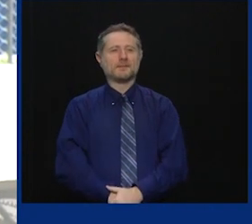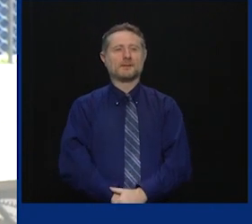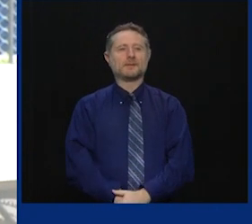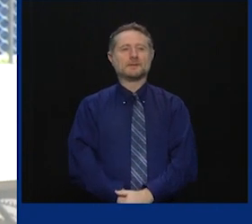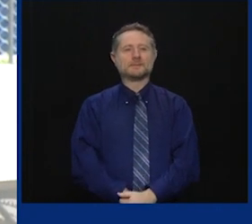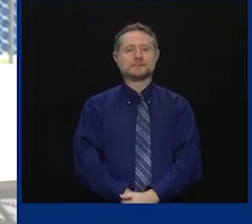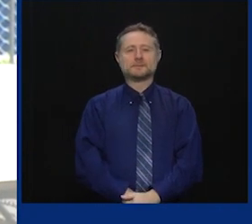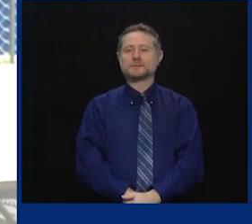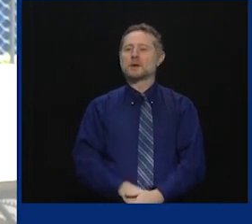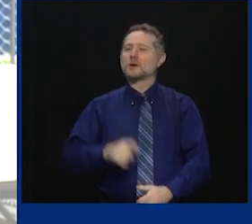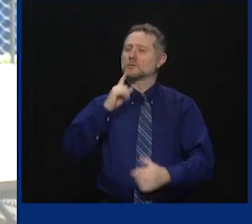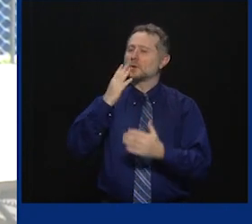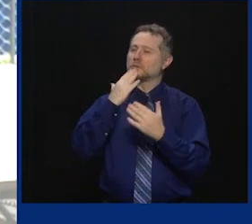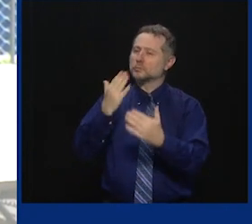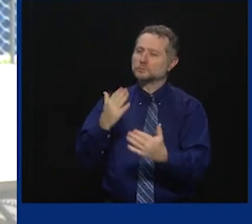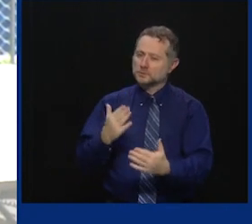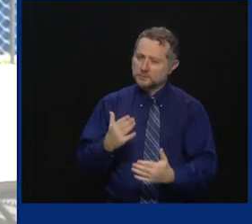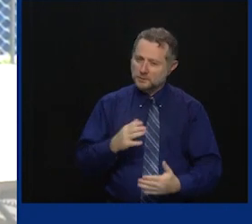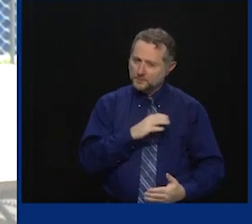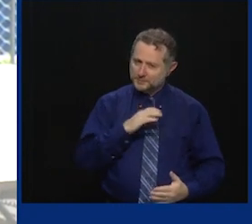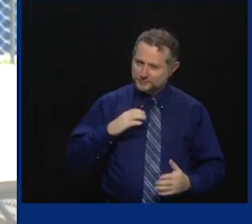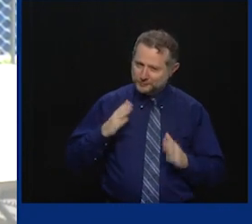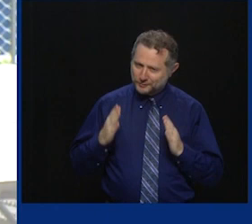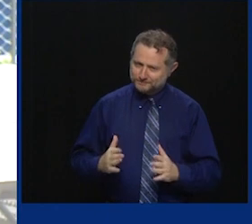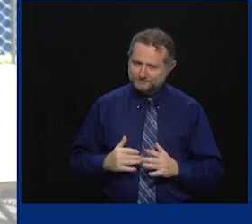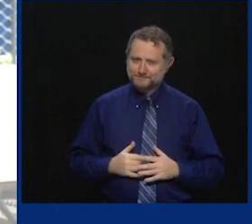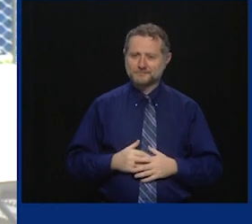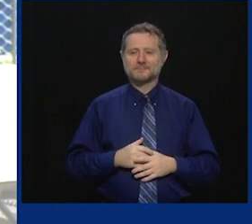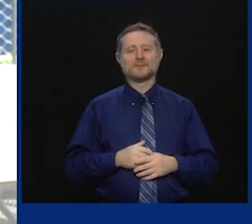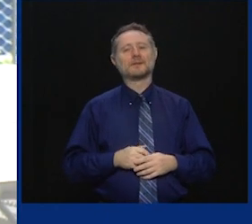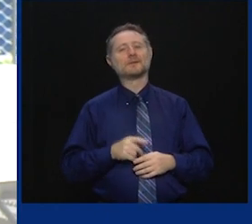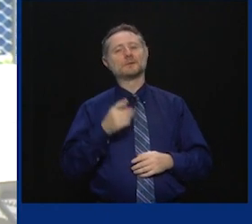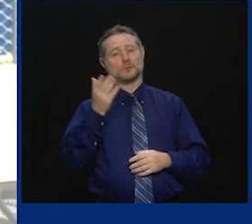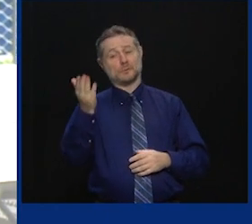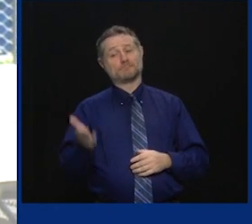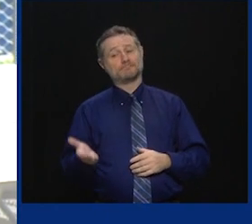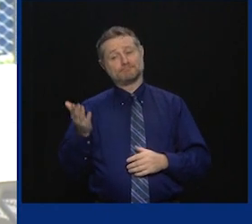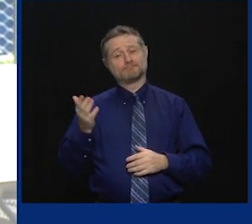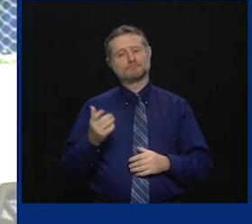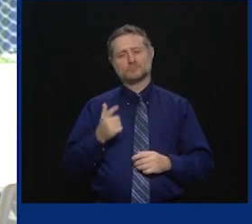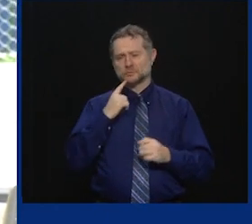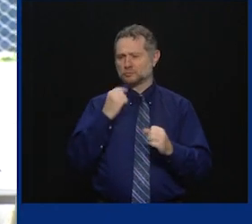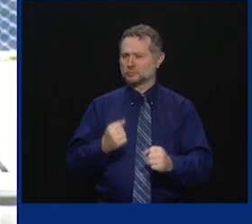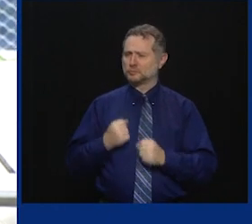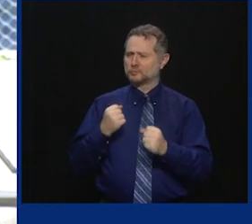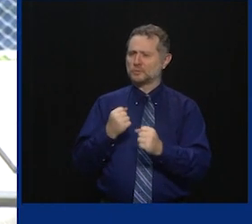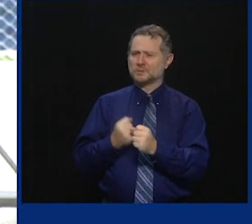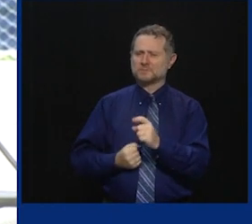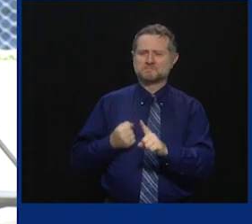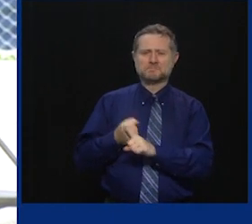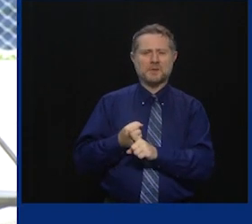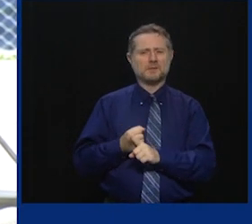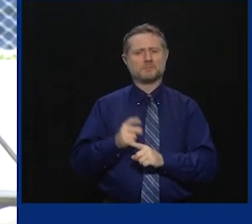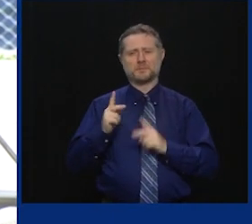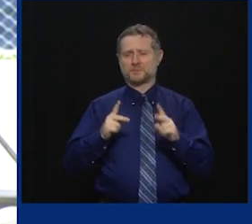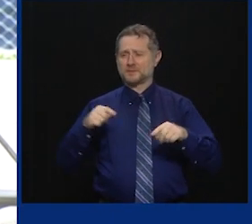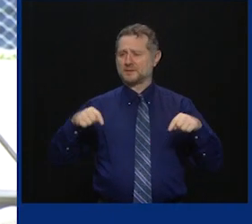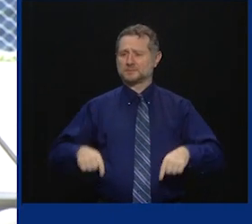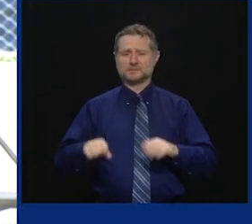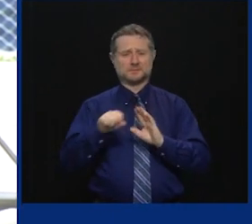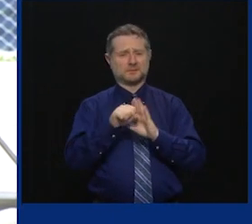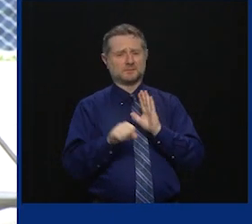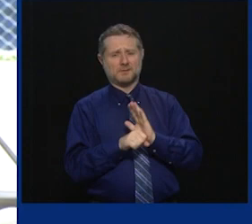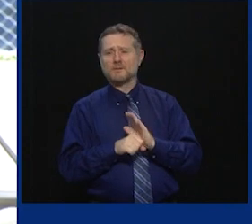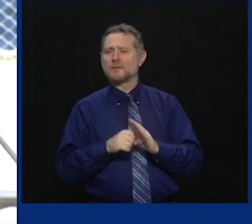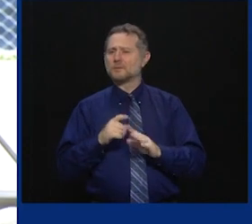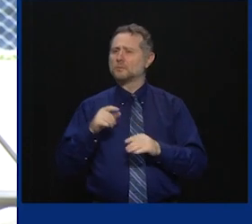Thank you, Commissioner, and truly you have had such an impact on the people of this state during your tenure, and I'm really proud to have